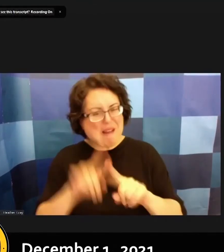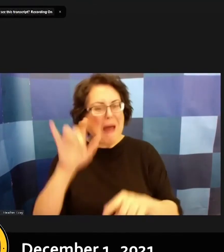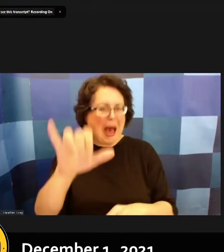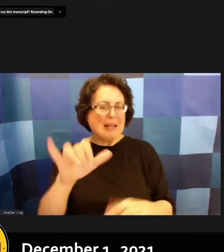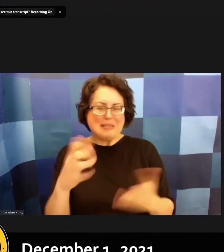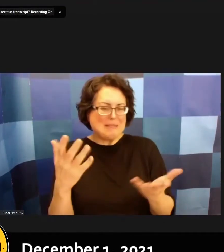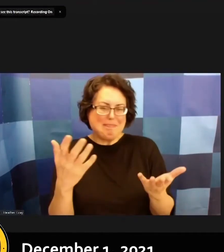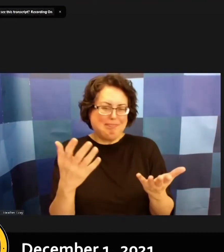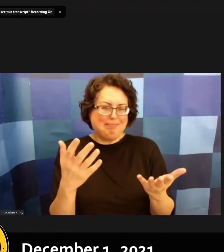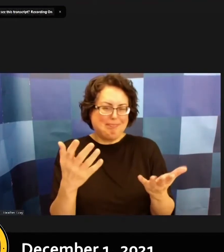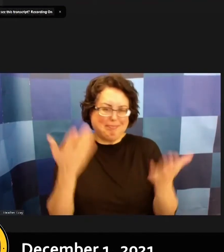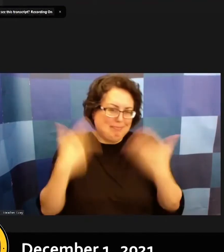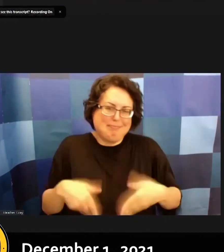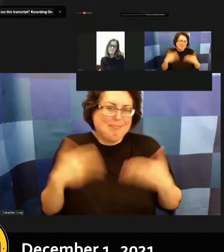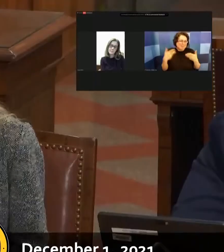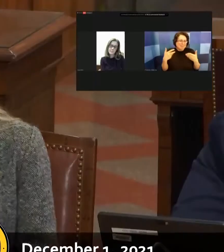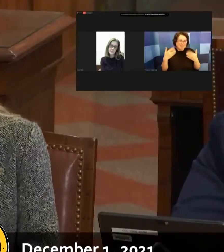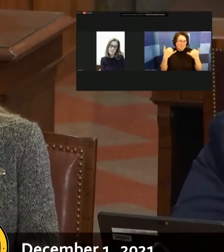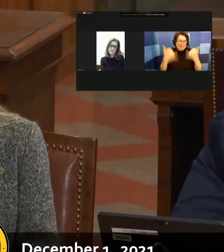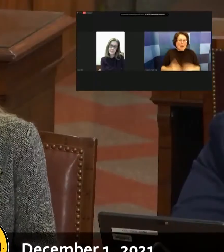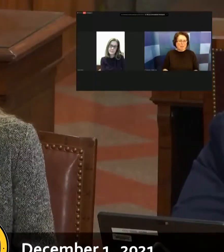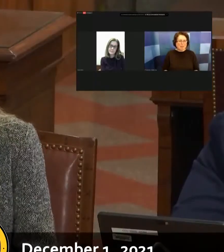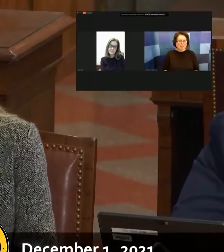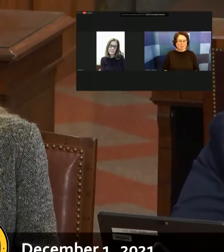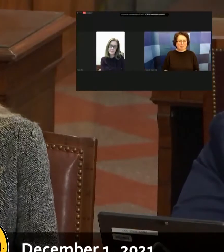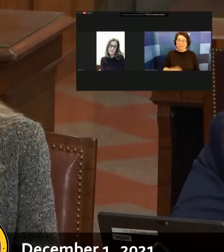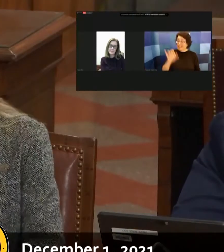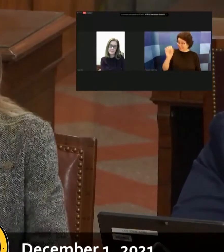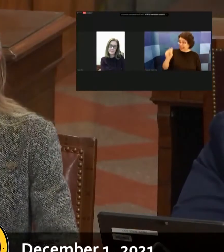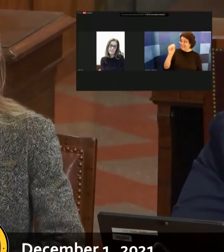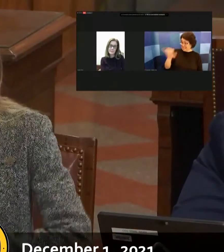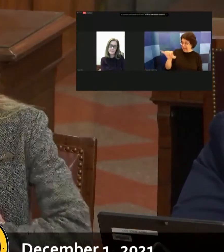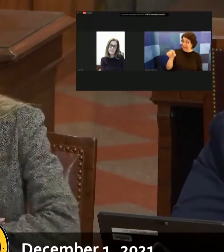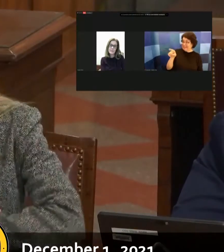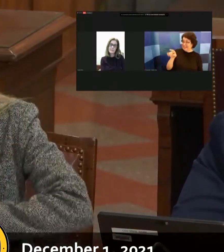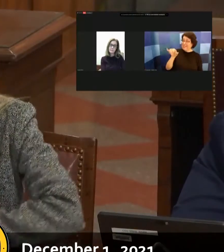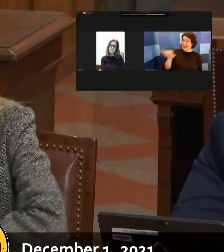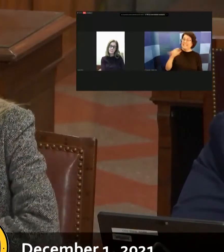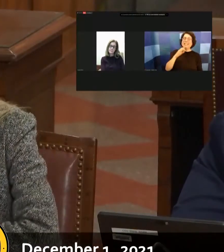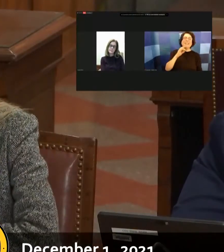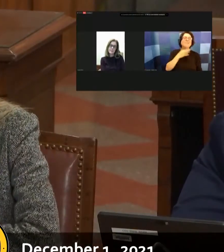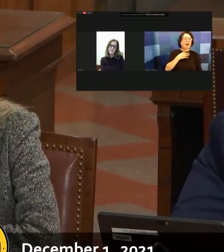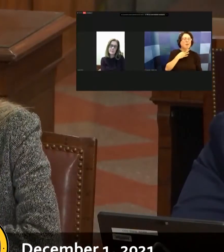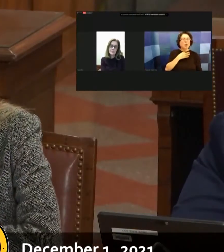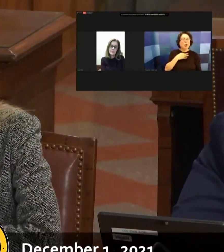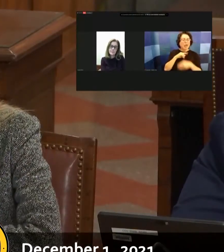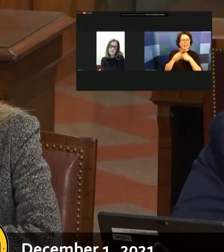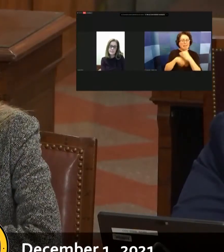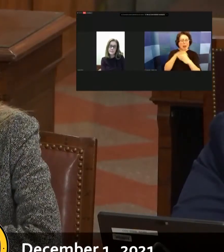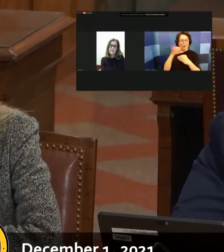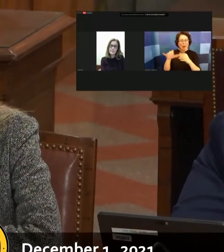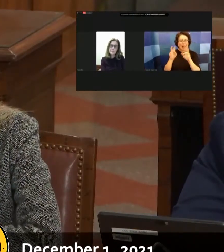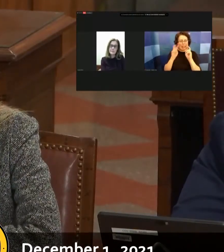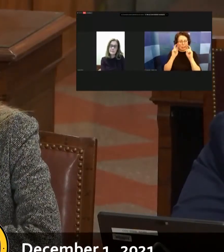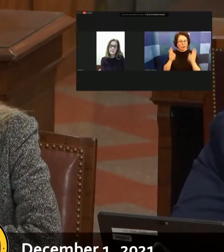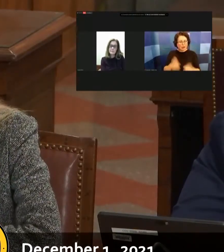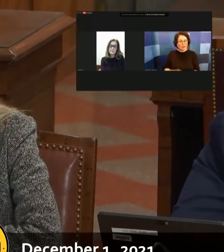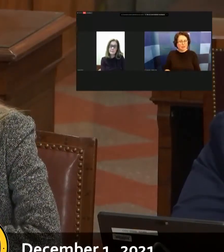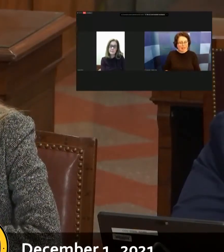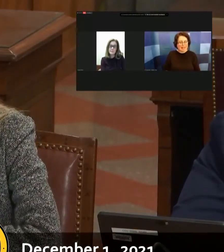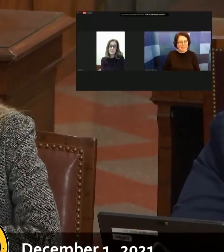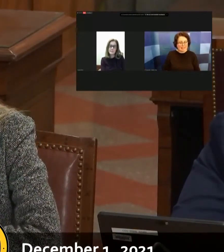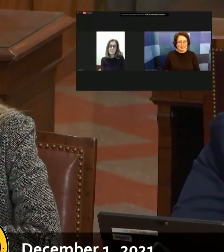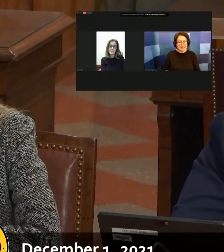that's that's helpful you got it some of the issues i was curious about so that's helpful and given